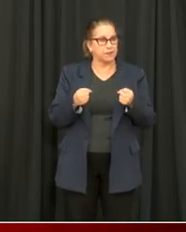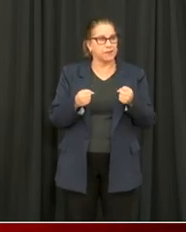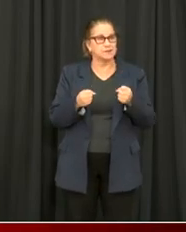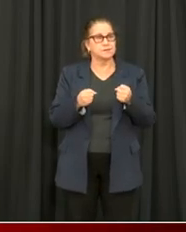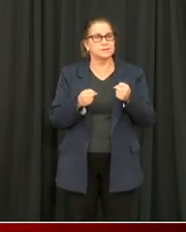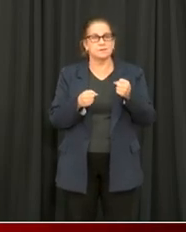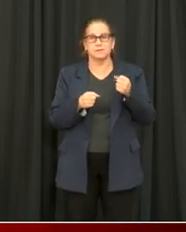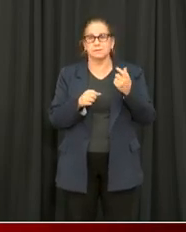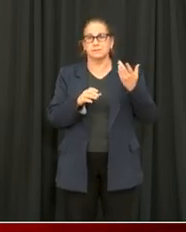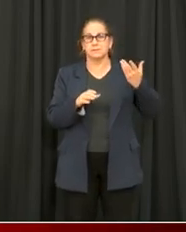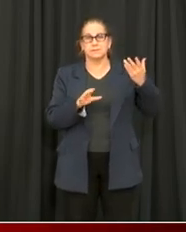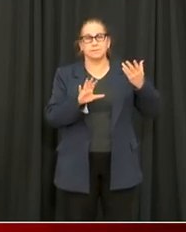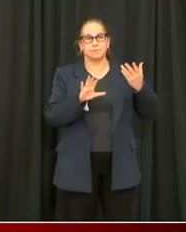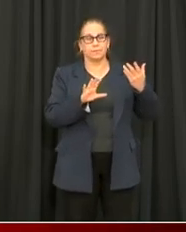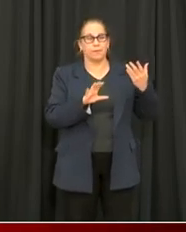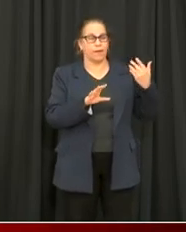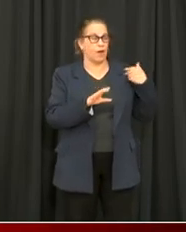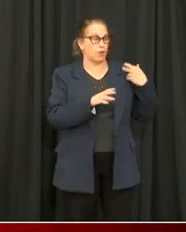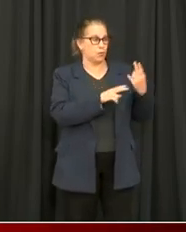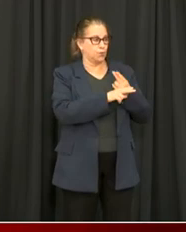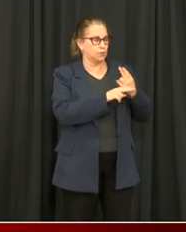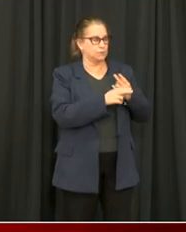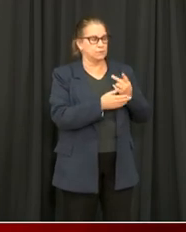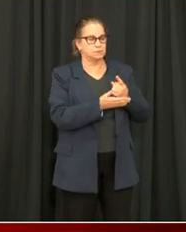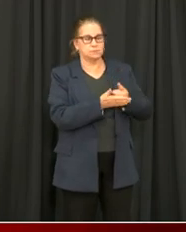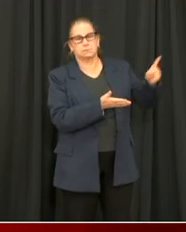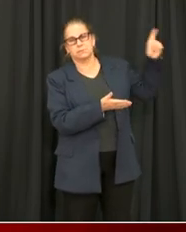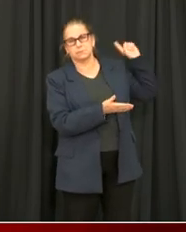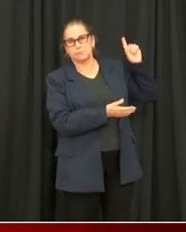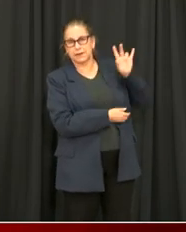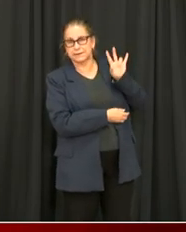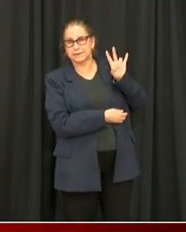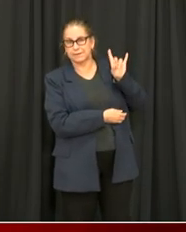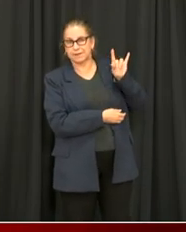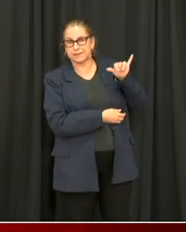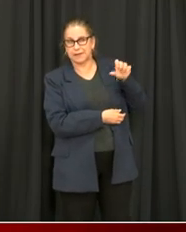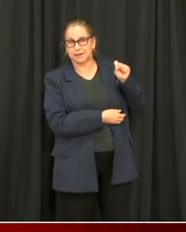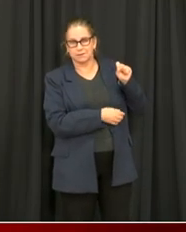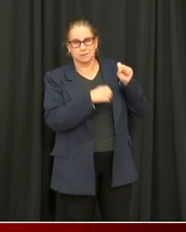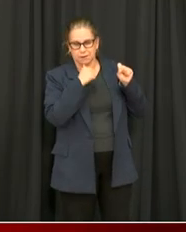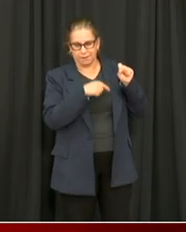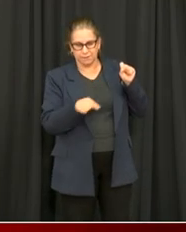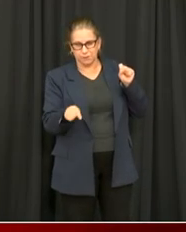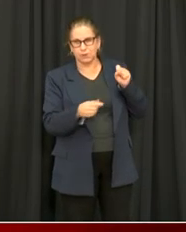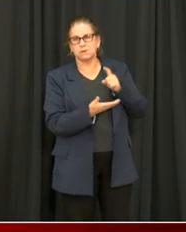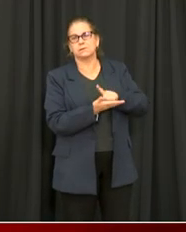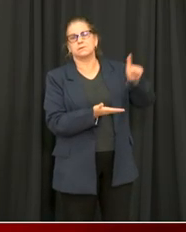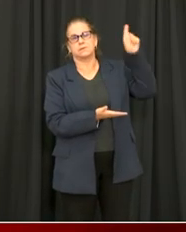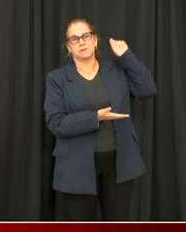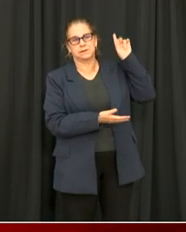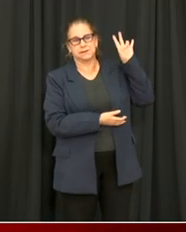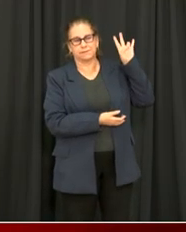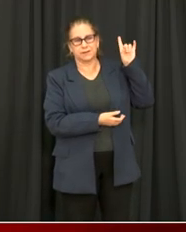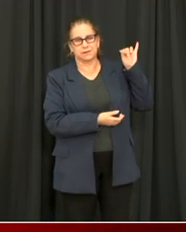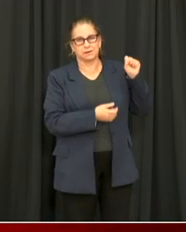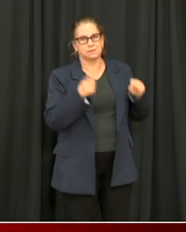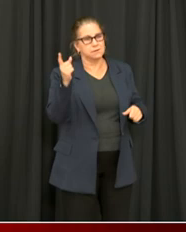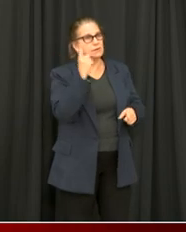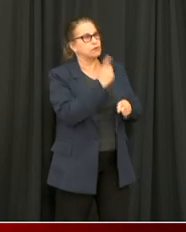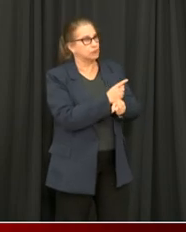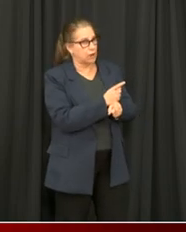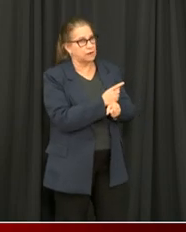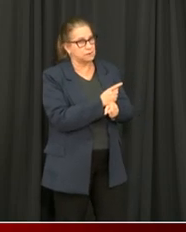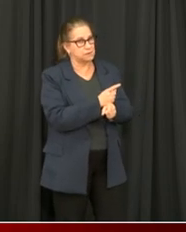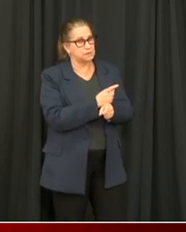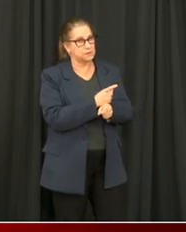days. That's what I guess I'm having a hard time understanding, or I guess I'm confused about, because if we're this far away now, how do we make up